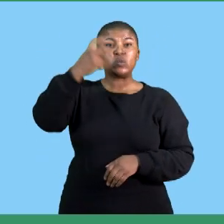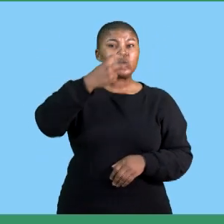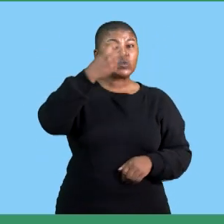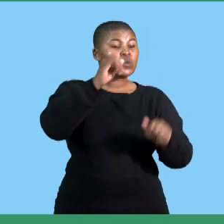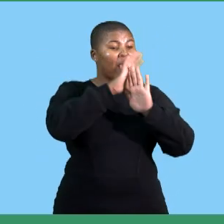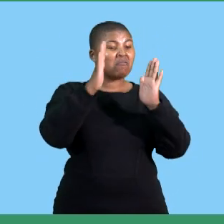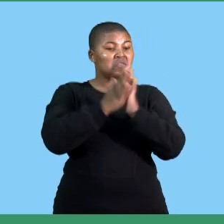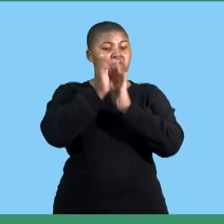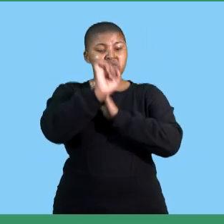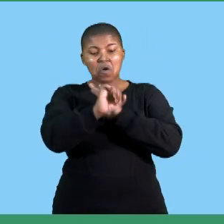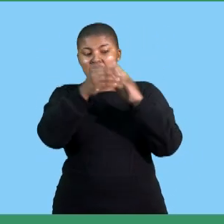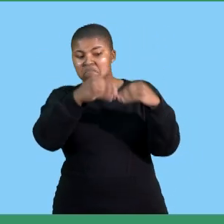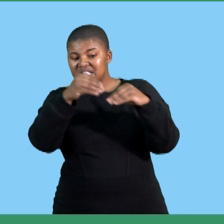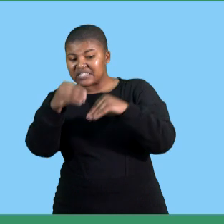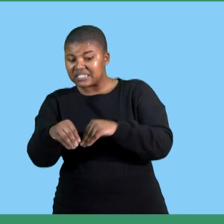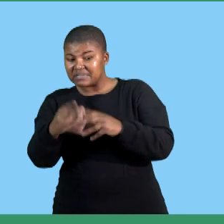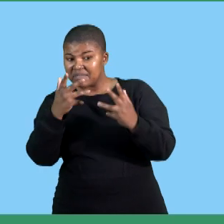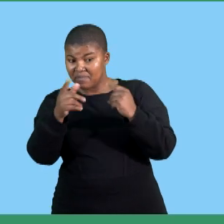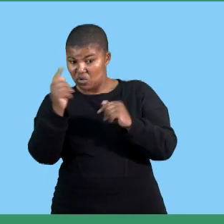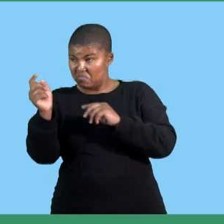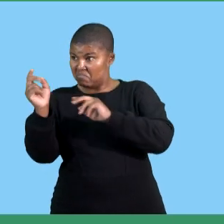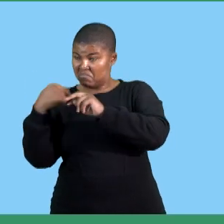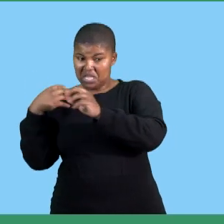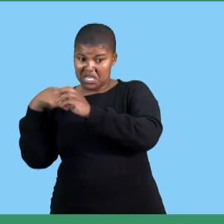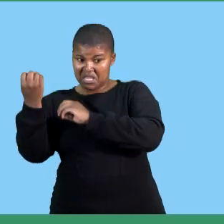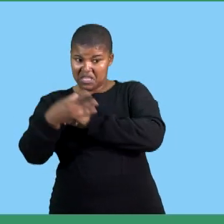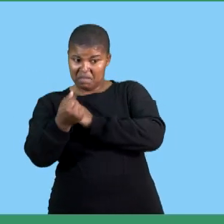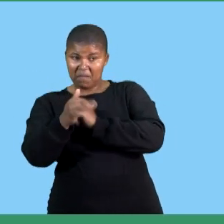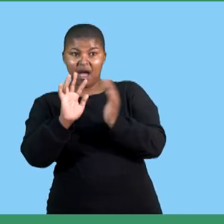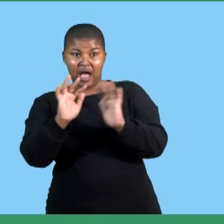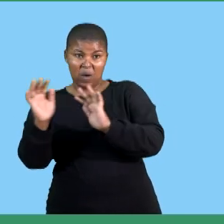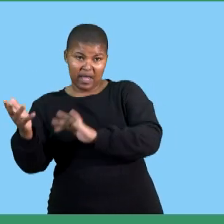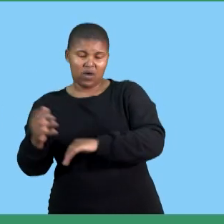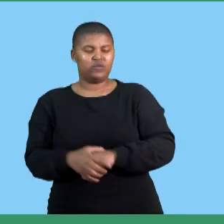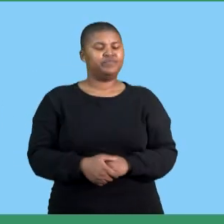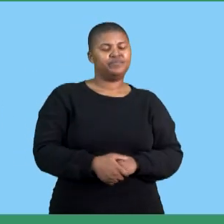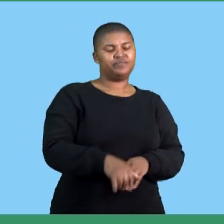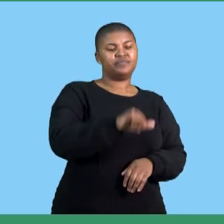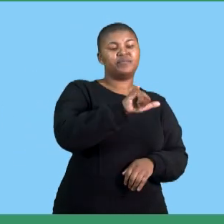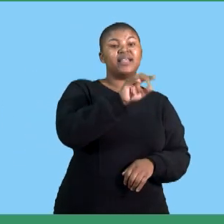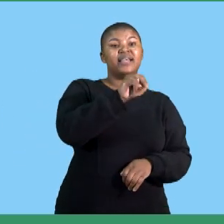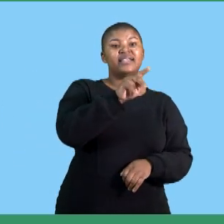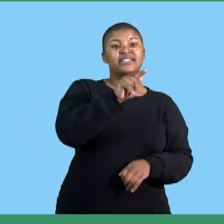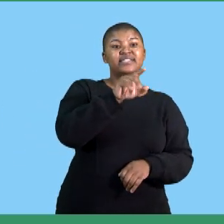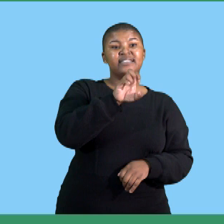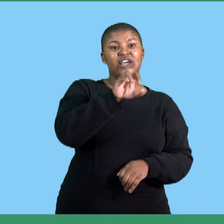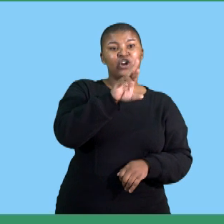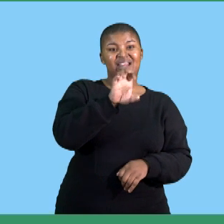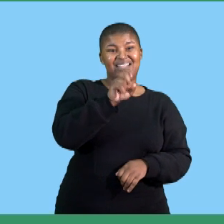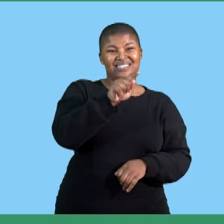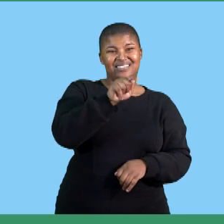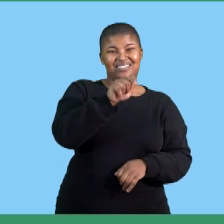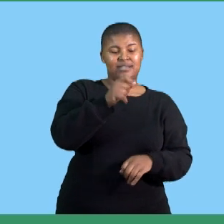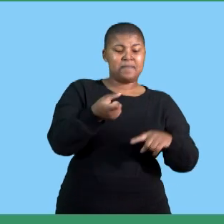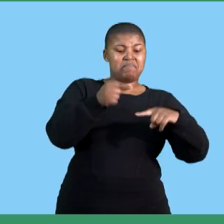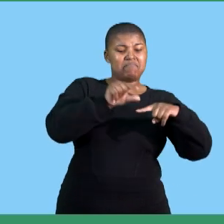be by looking at factors that will endanger the recovery of the debt. And the second term is interest. It refers to money